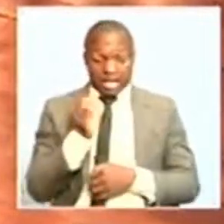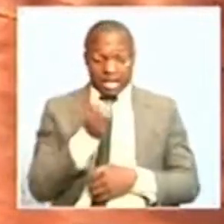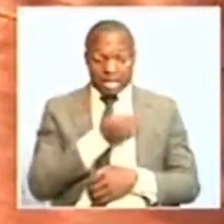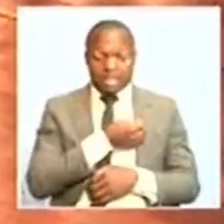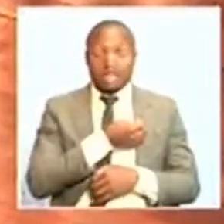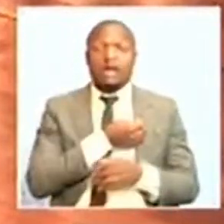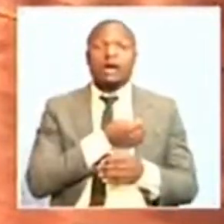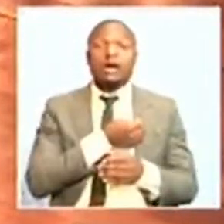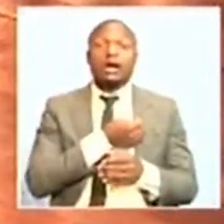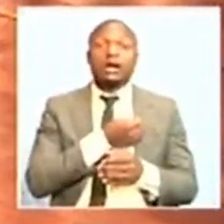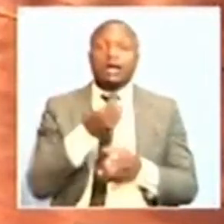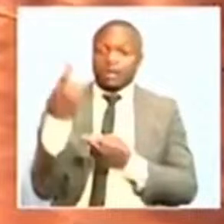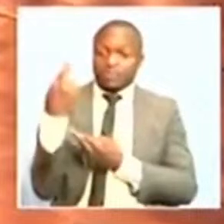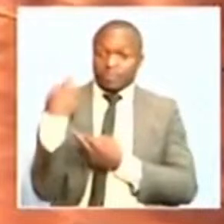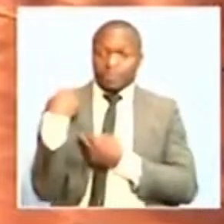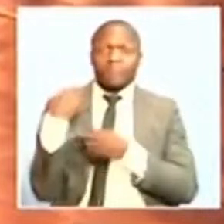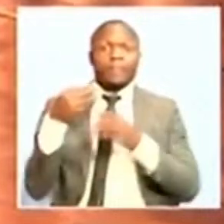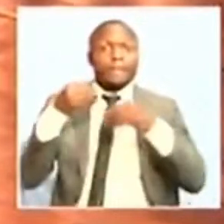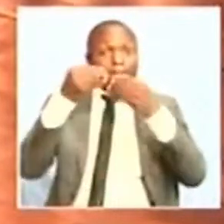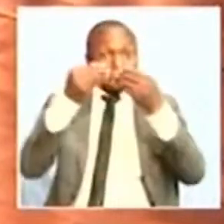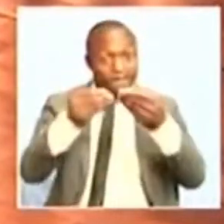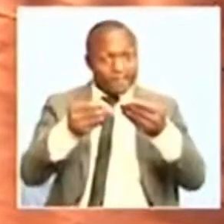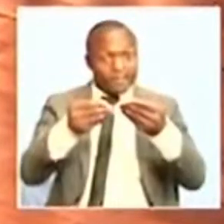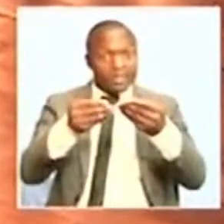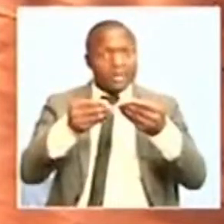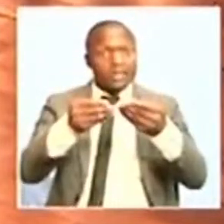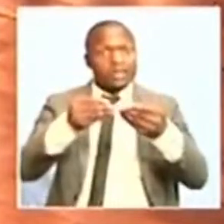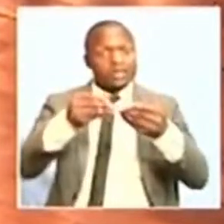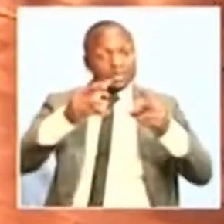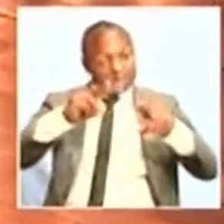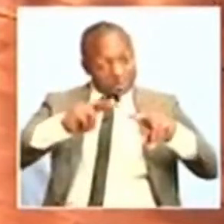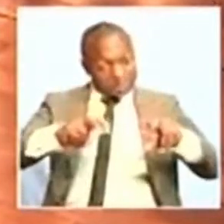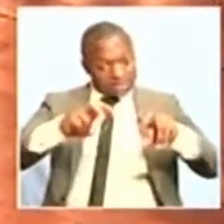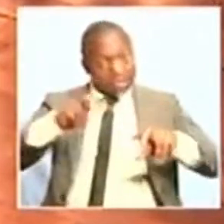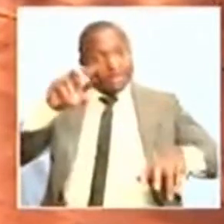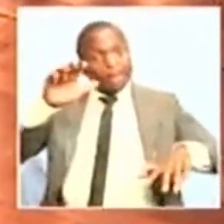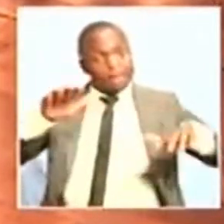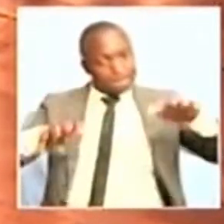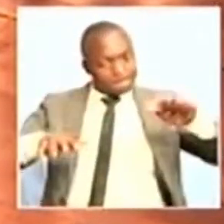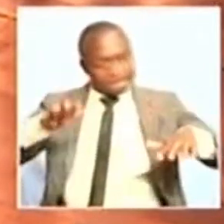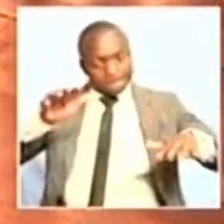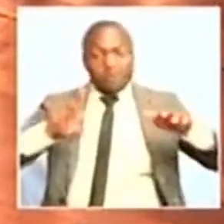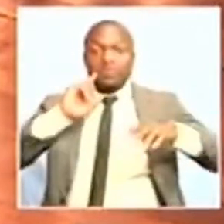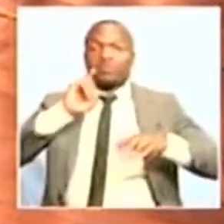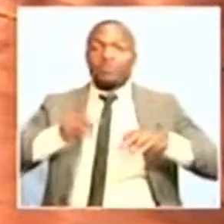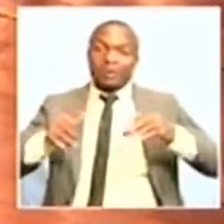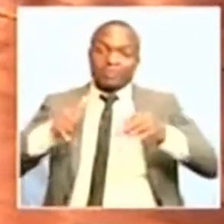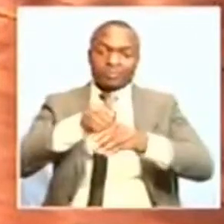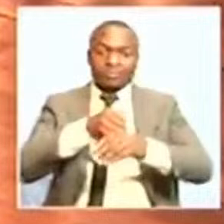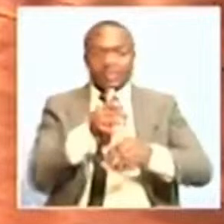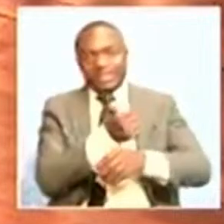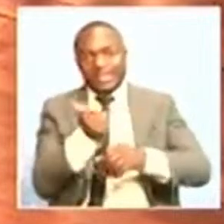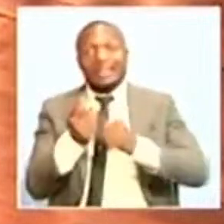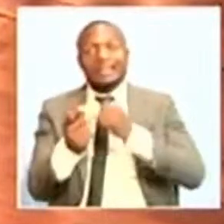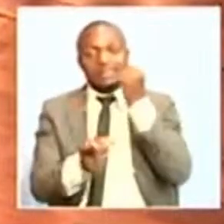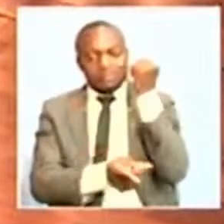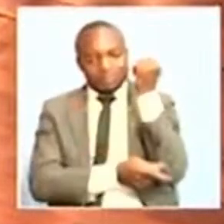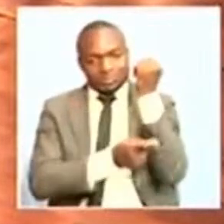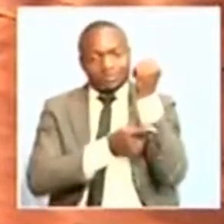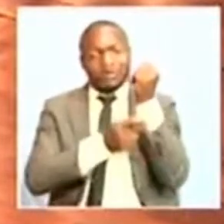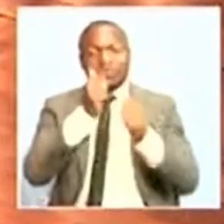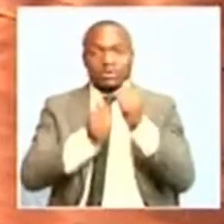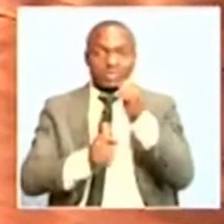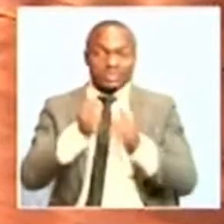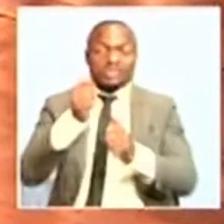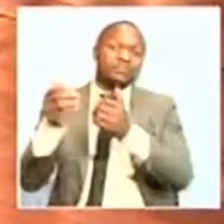ensure that we are offering checks and balances, and we should be involved in any development that is